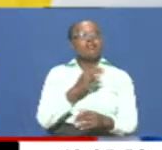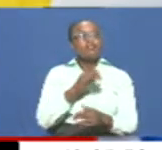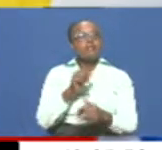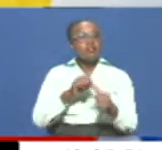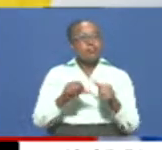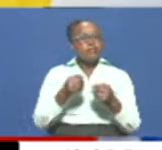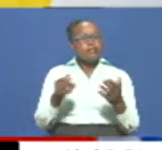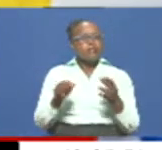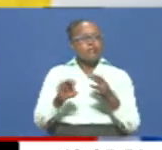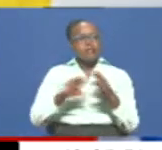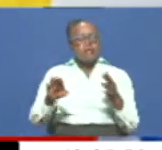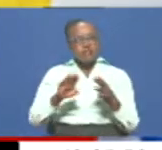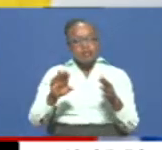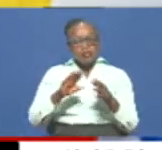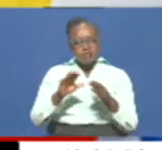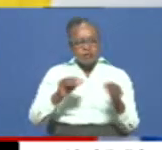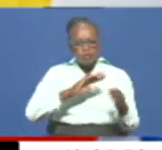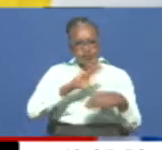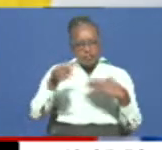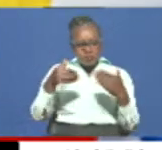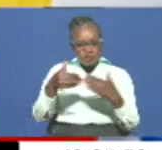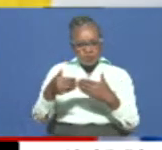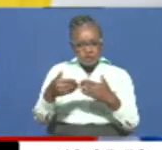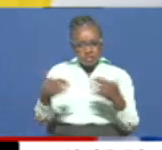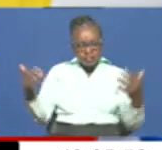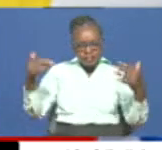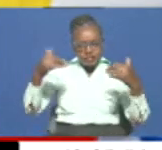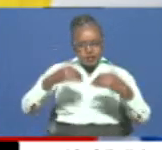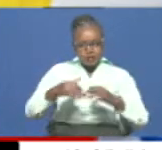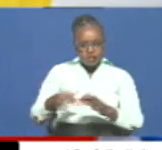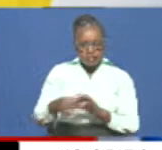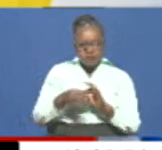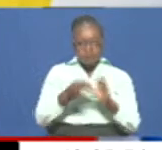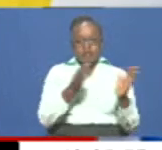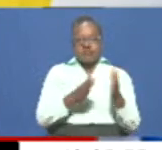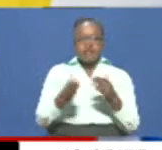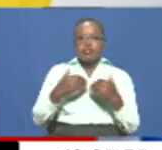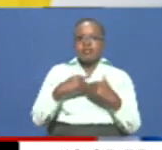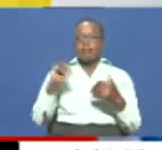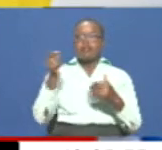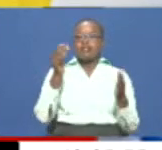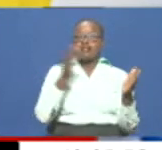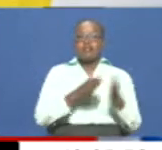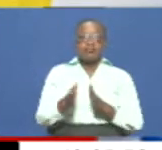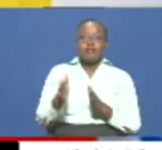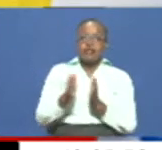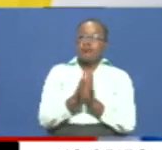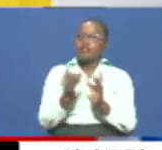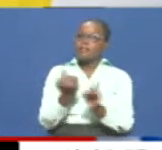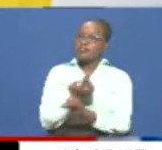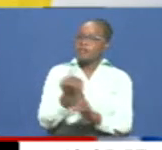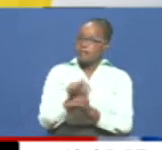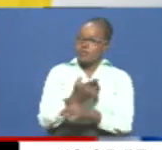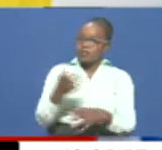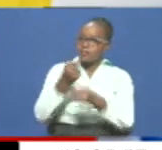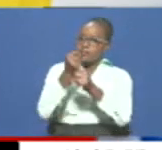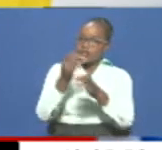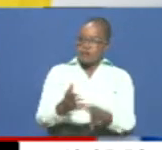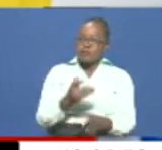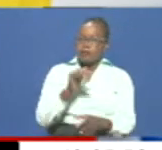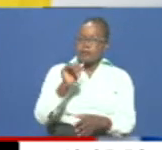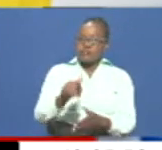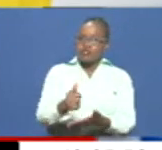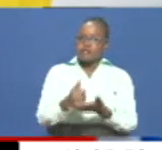our efforts together and have a plan that we can call a Kenyan plan with different key stakeholders that can help us